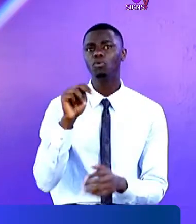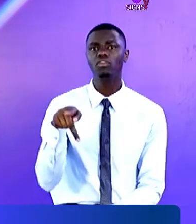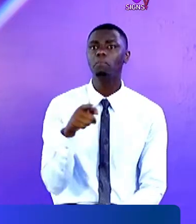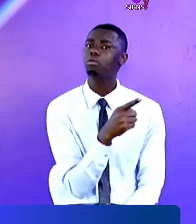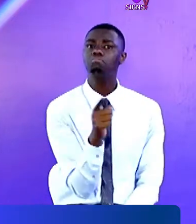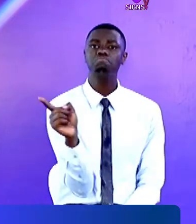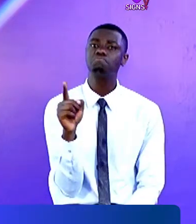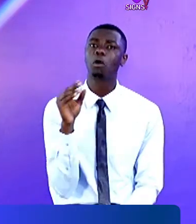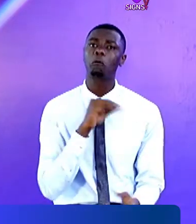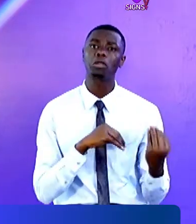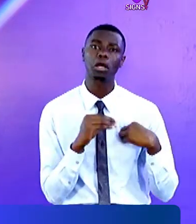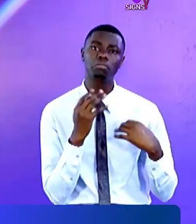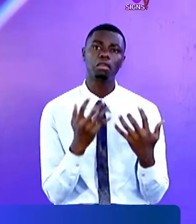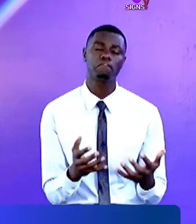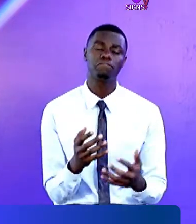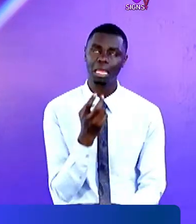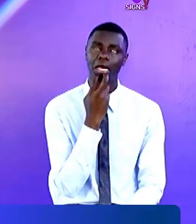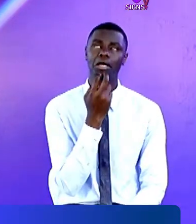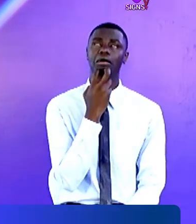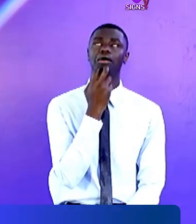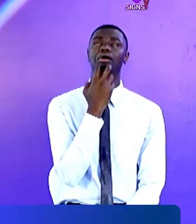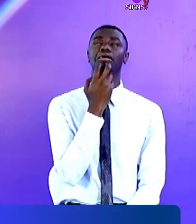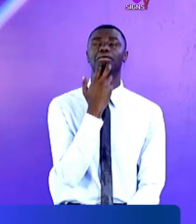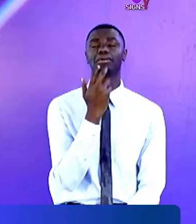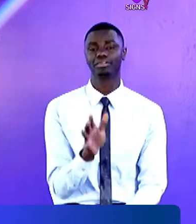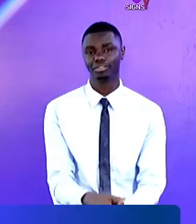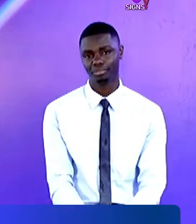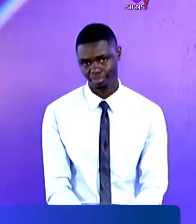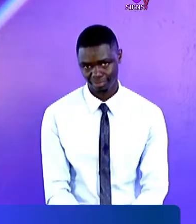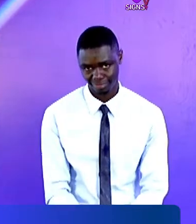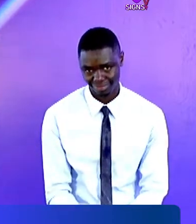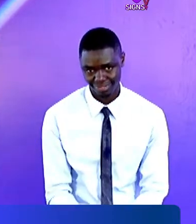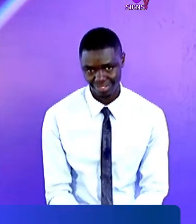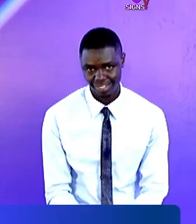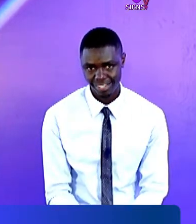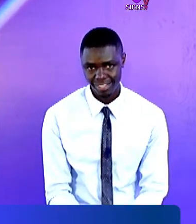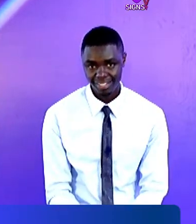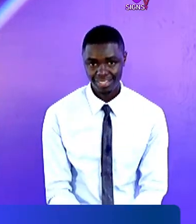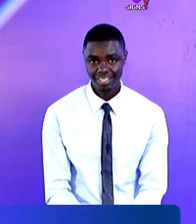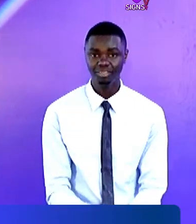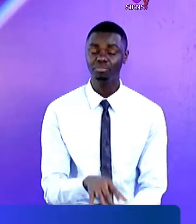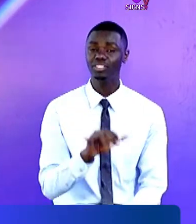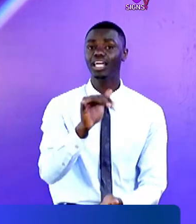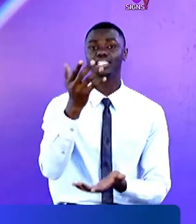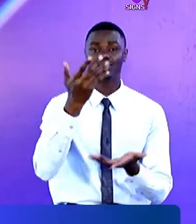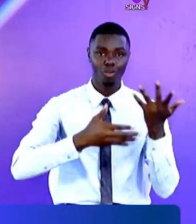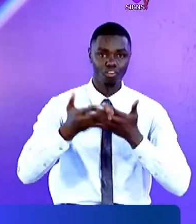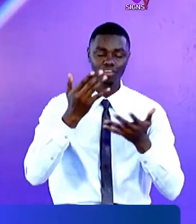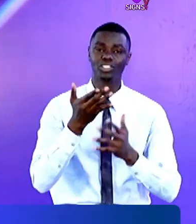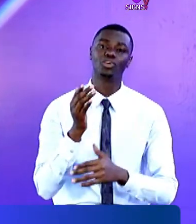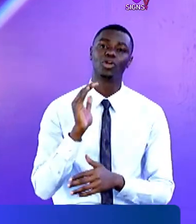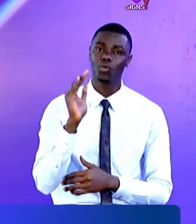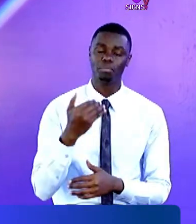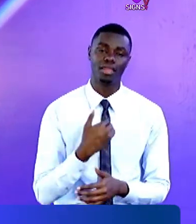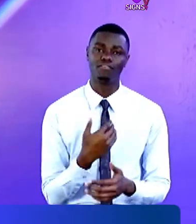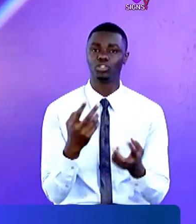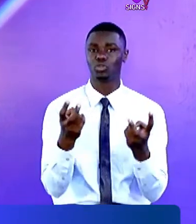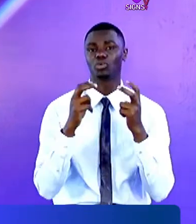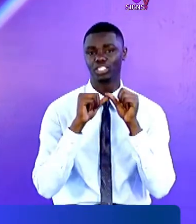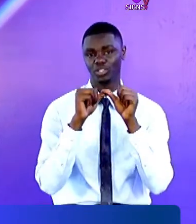parliament are corrupt. That's the conversation we're coming back with. Please keep it Science TV.